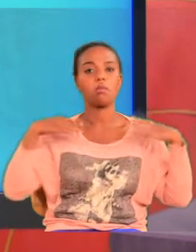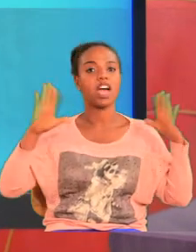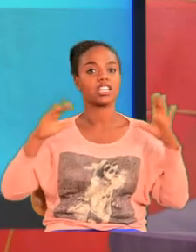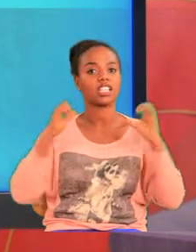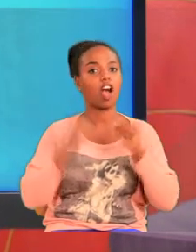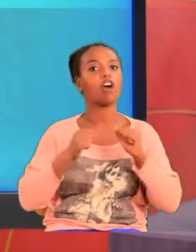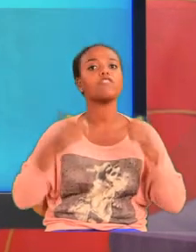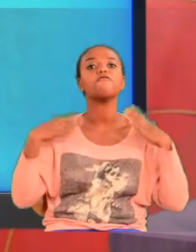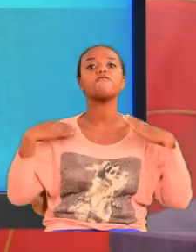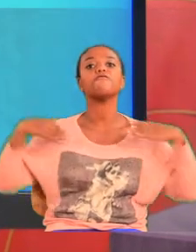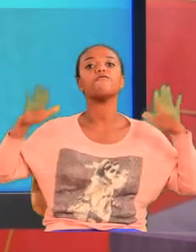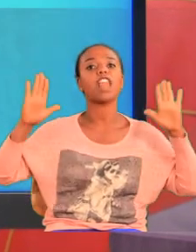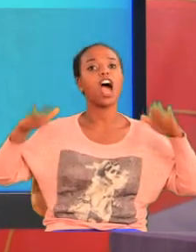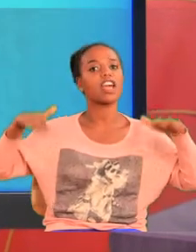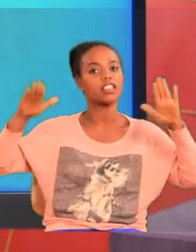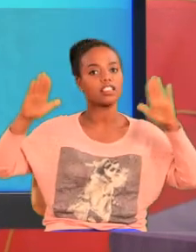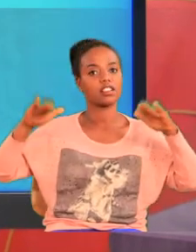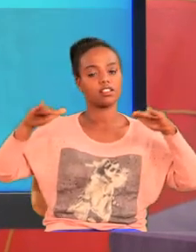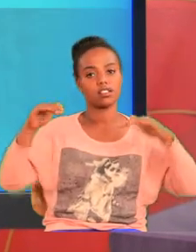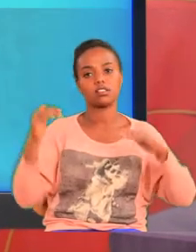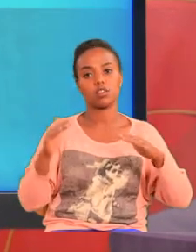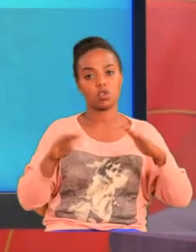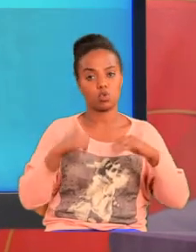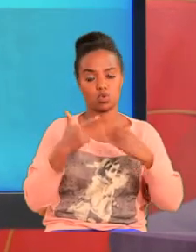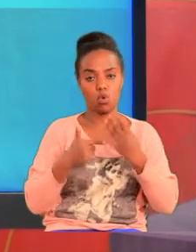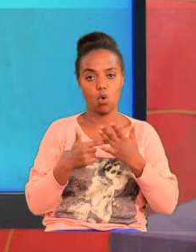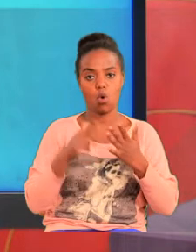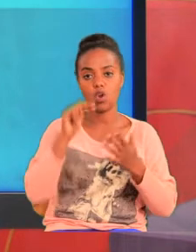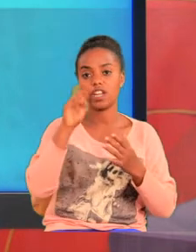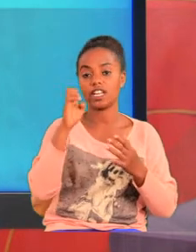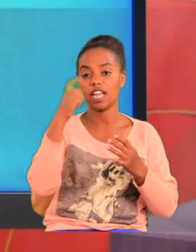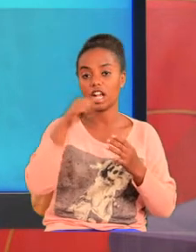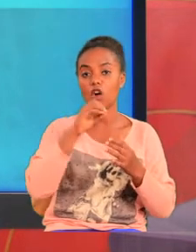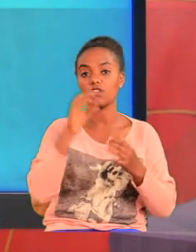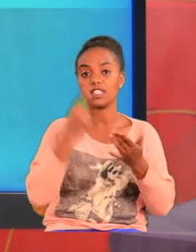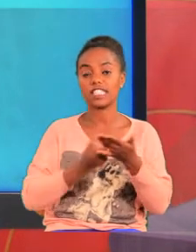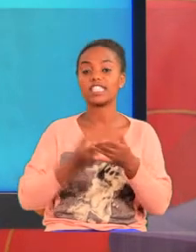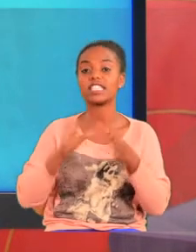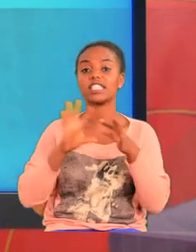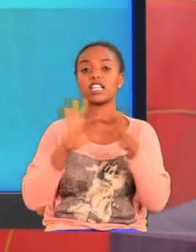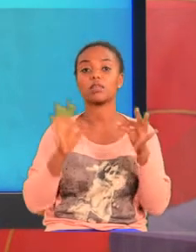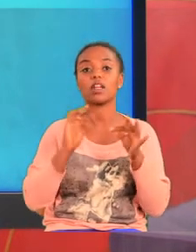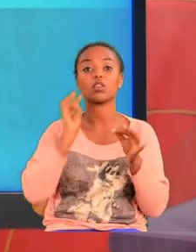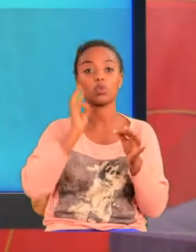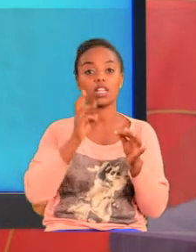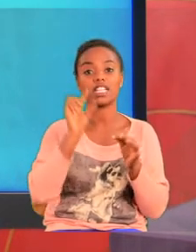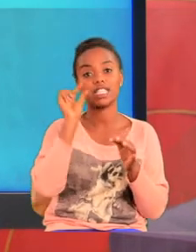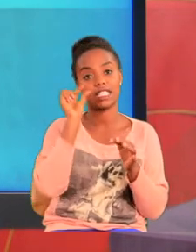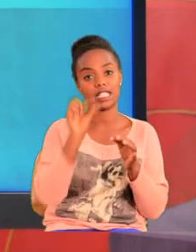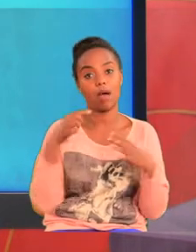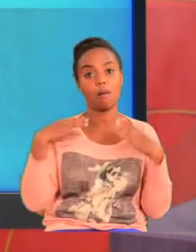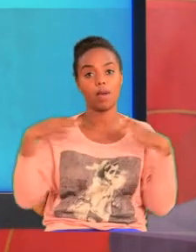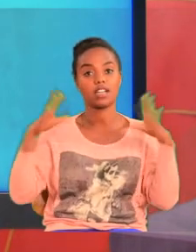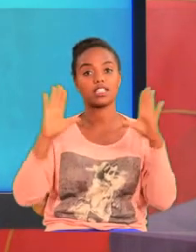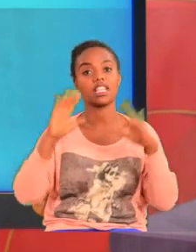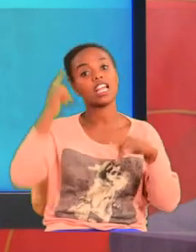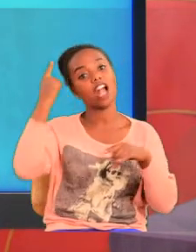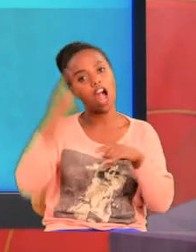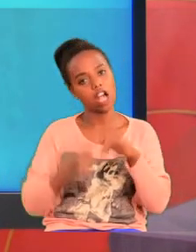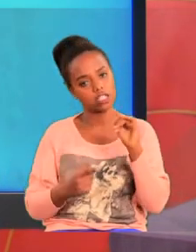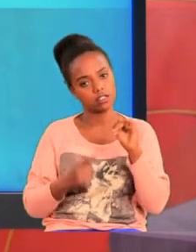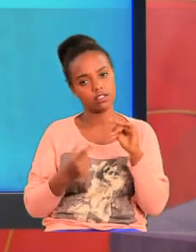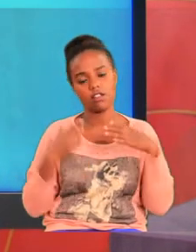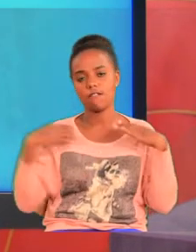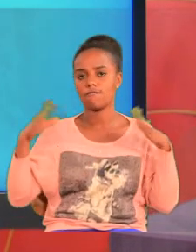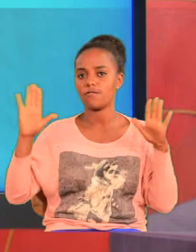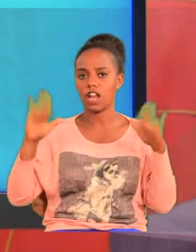into birds can't fly. Therefore, the negation of this statement will be some birds can't